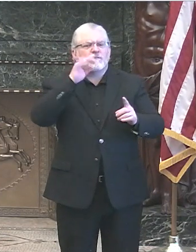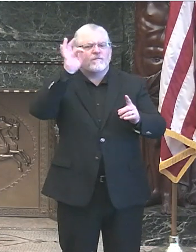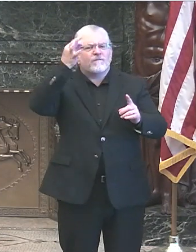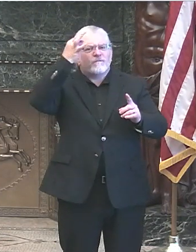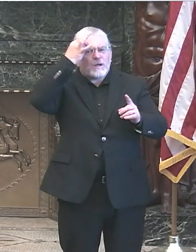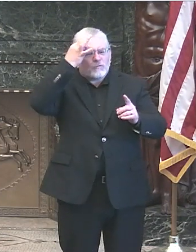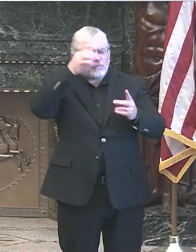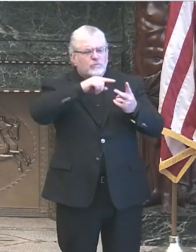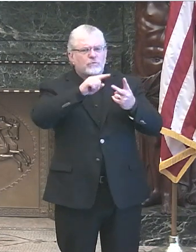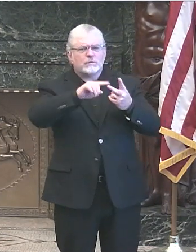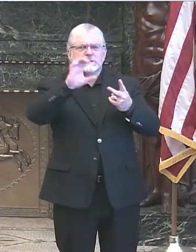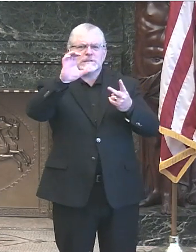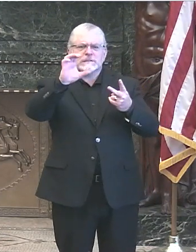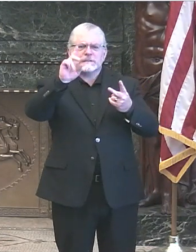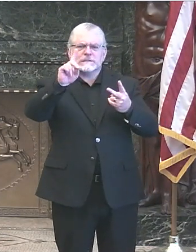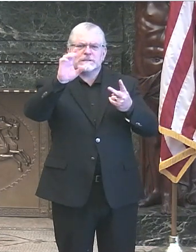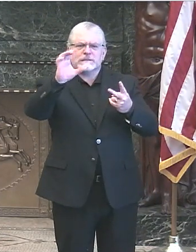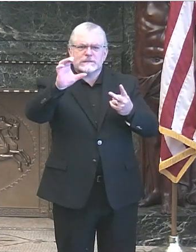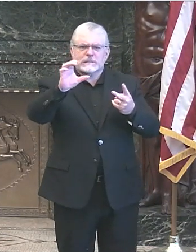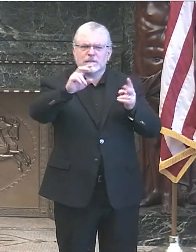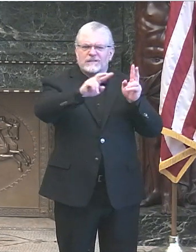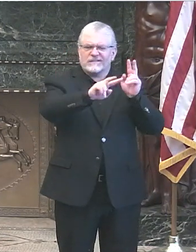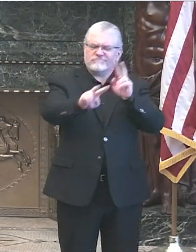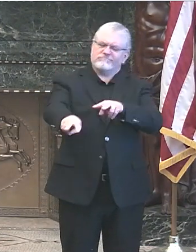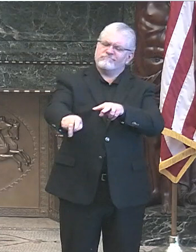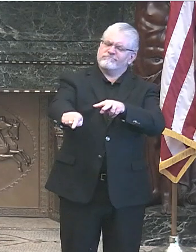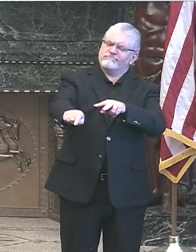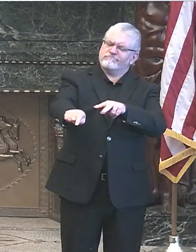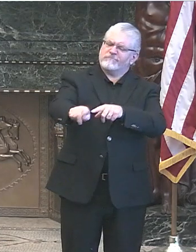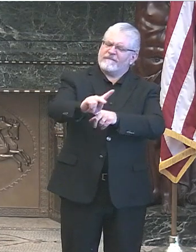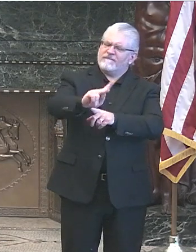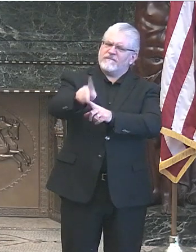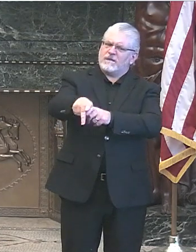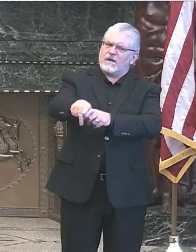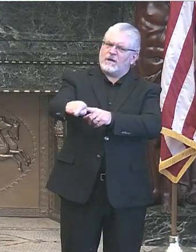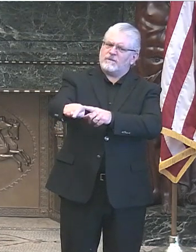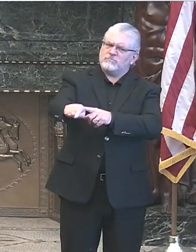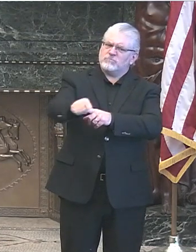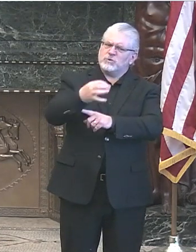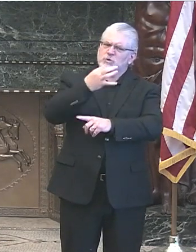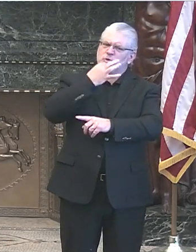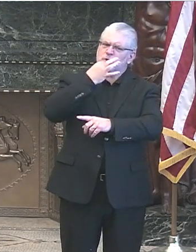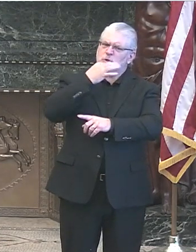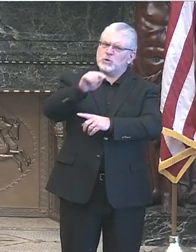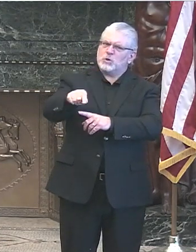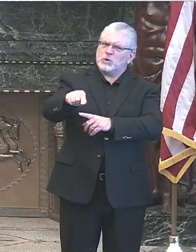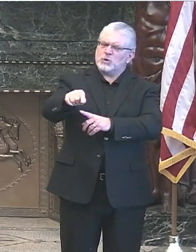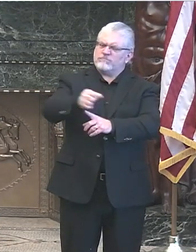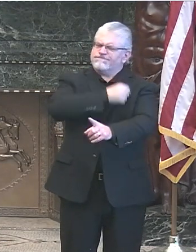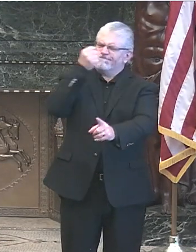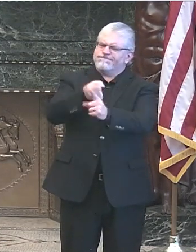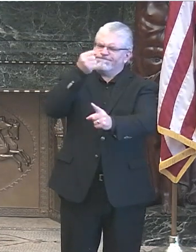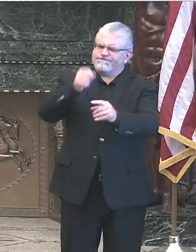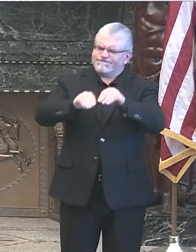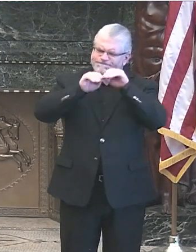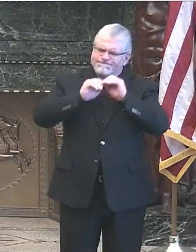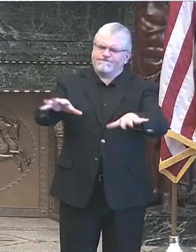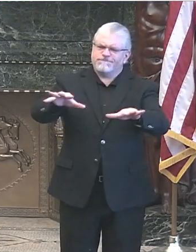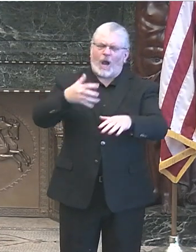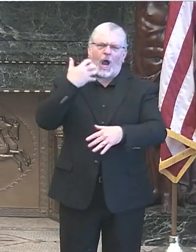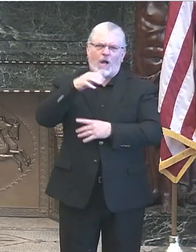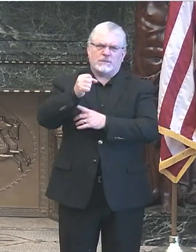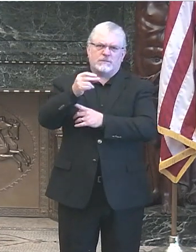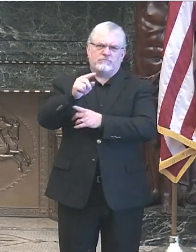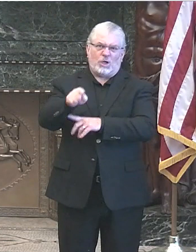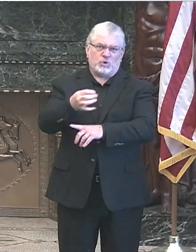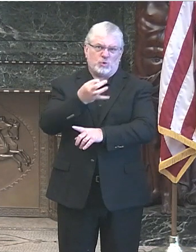as a, upcoming or new hotspot for this virus. That certainly doesn't